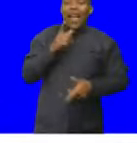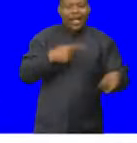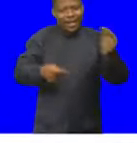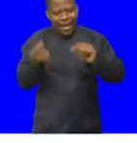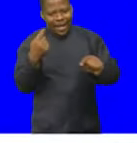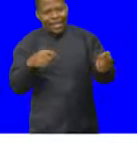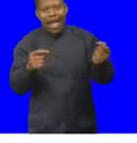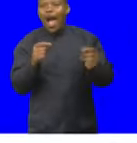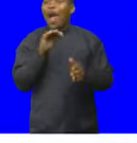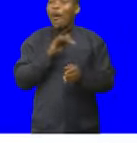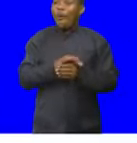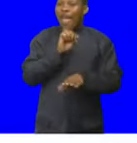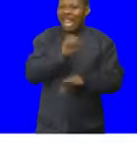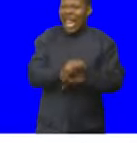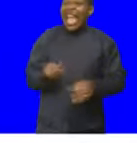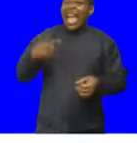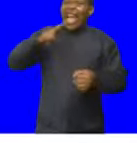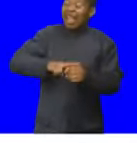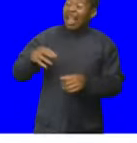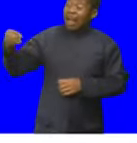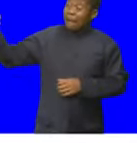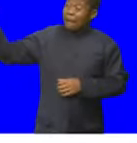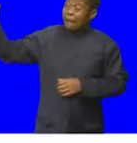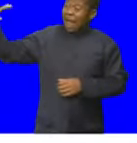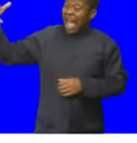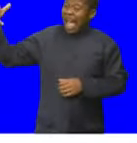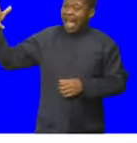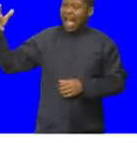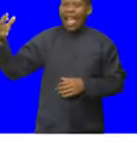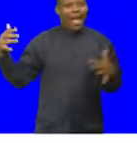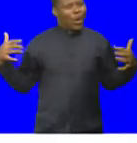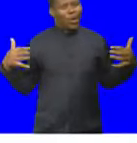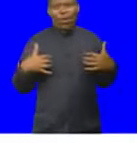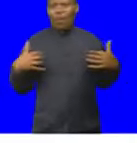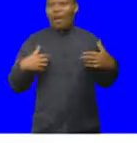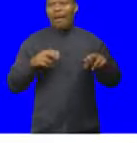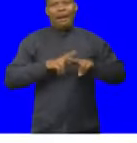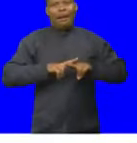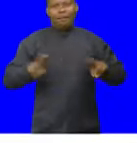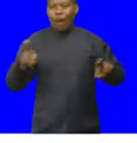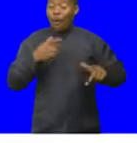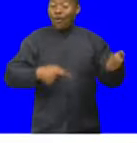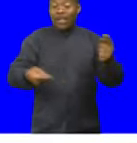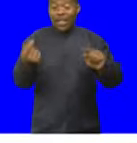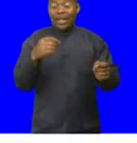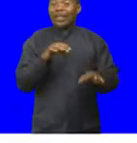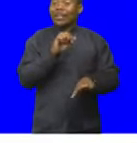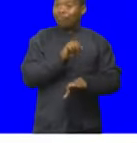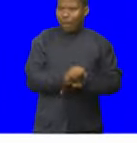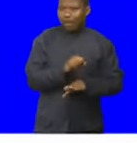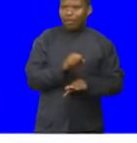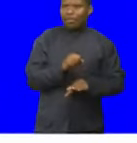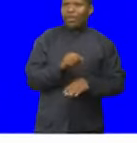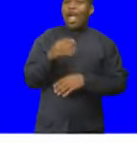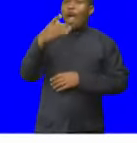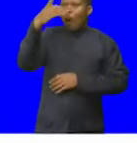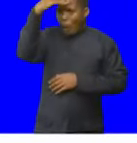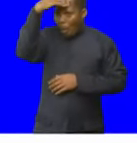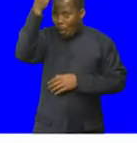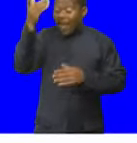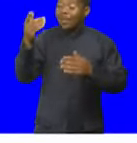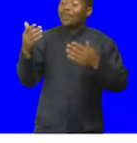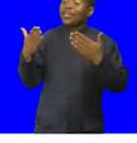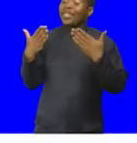Ilanga liyashisa asisanepha sithe mfundini. Siyabonga kakhulu ngosi yami. Basibambisile